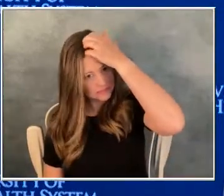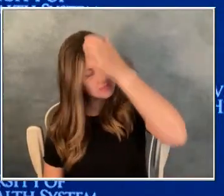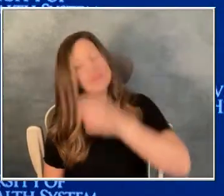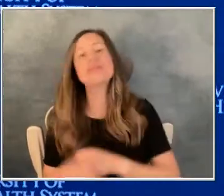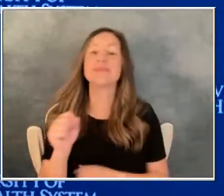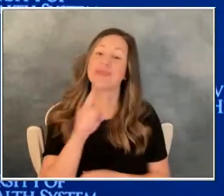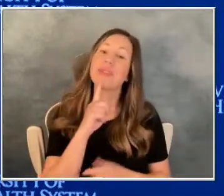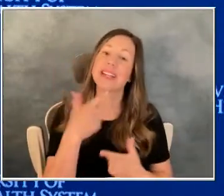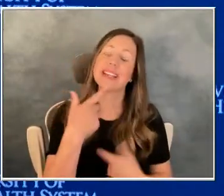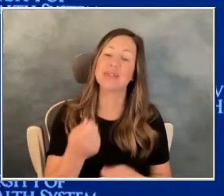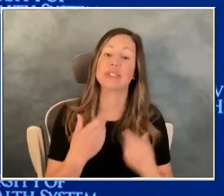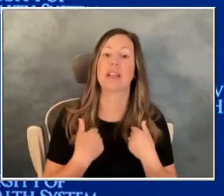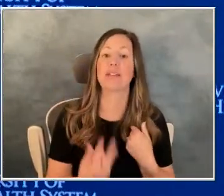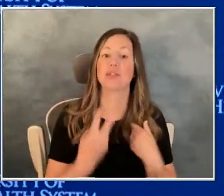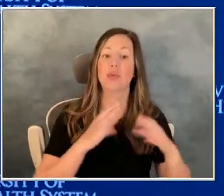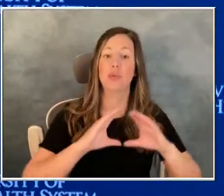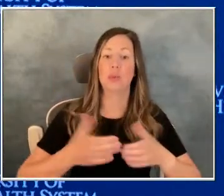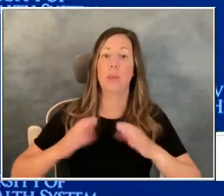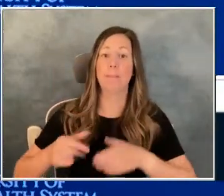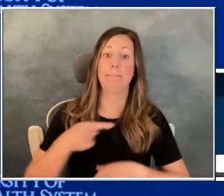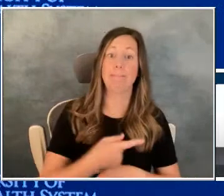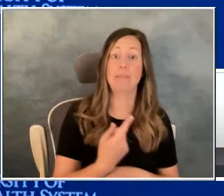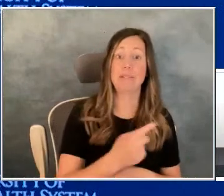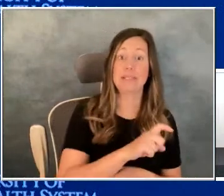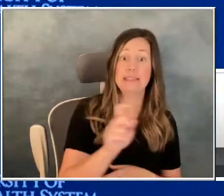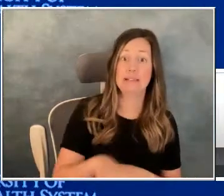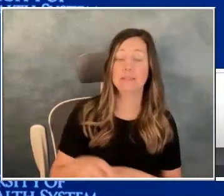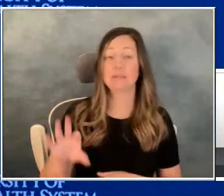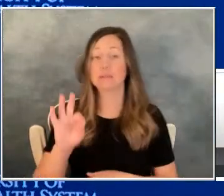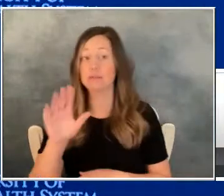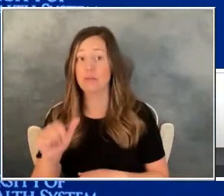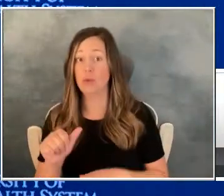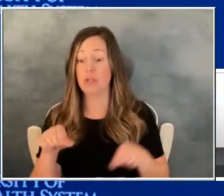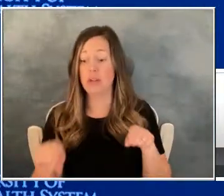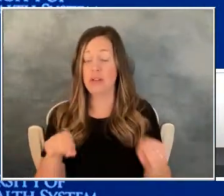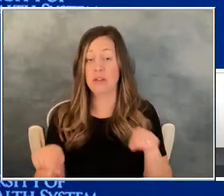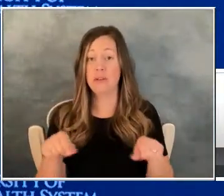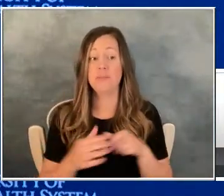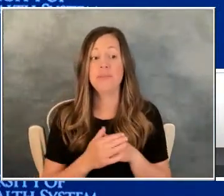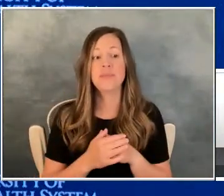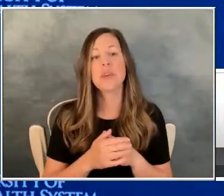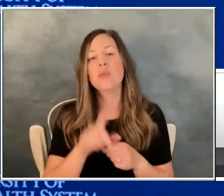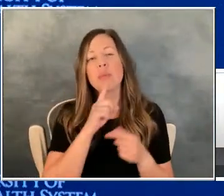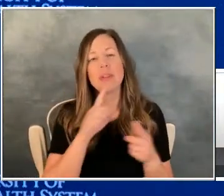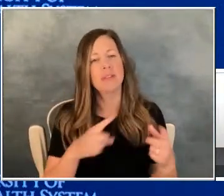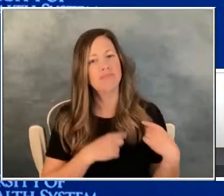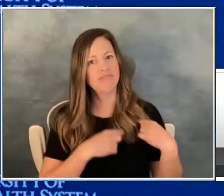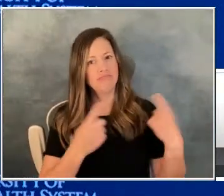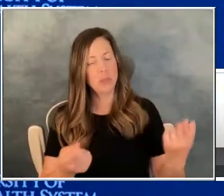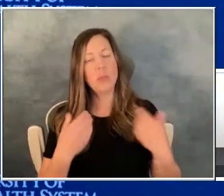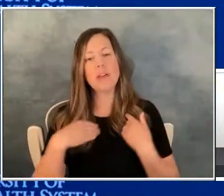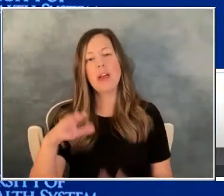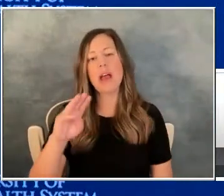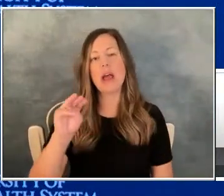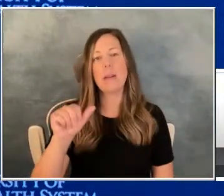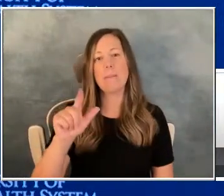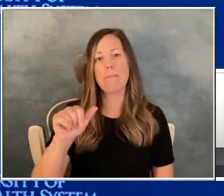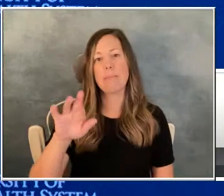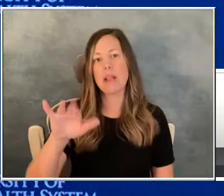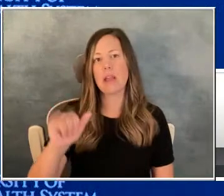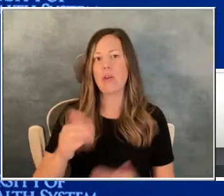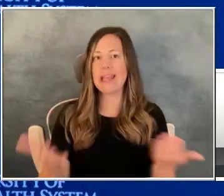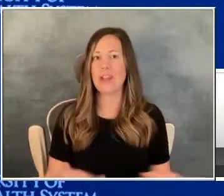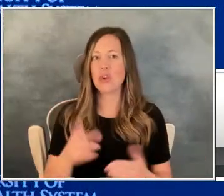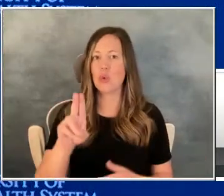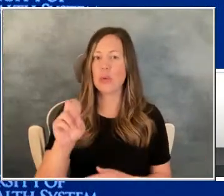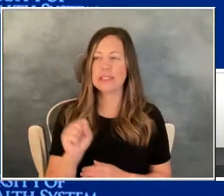2 groups. One was in Texas, one in Florida. You know, we have historically had malaria in the United States. You